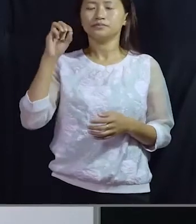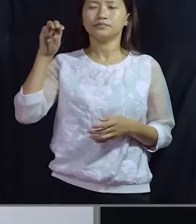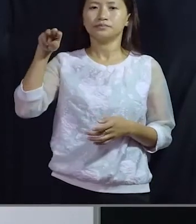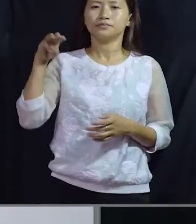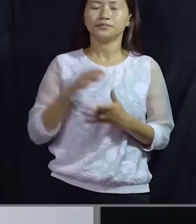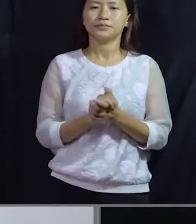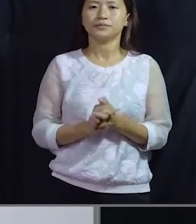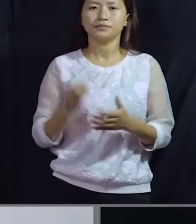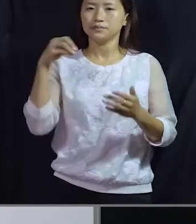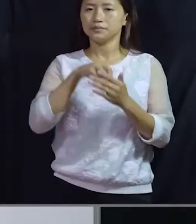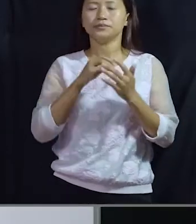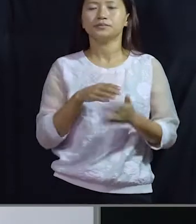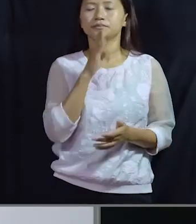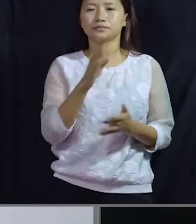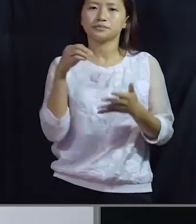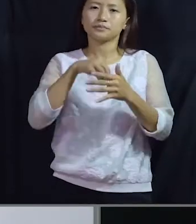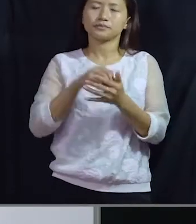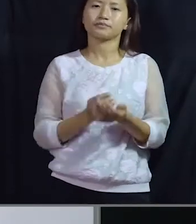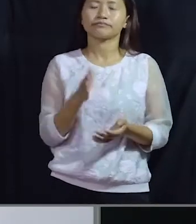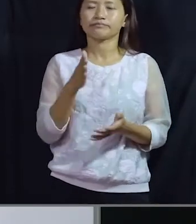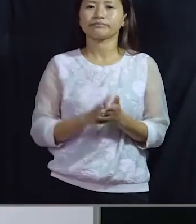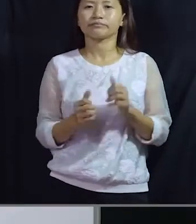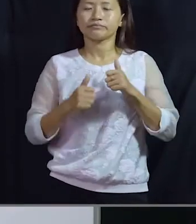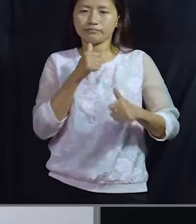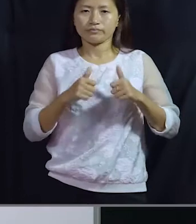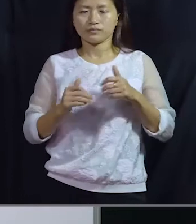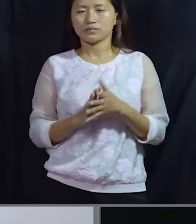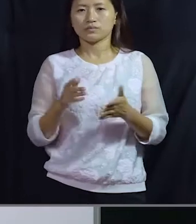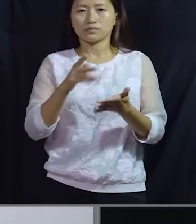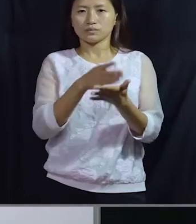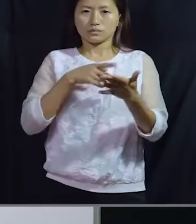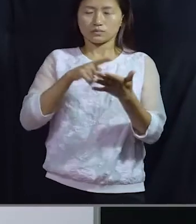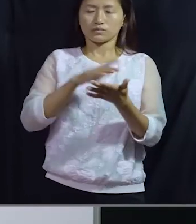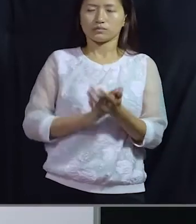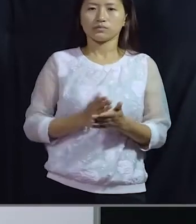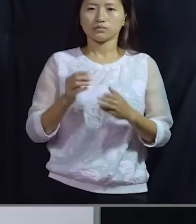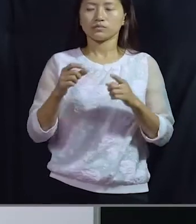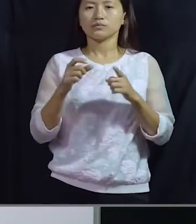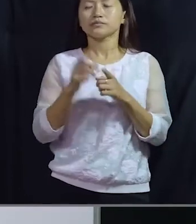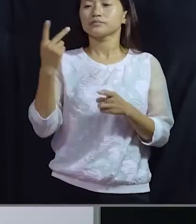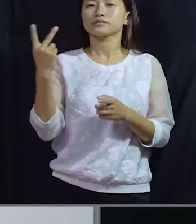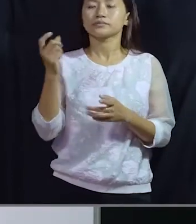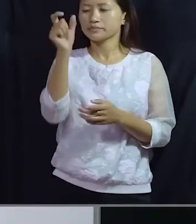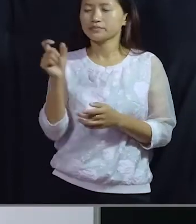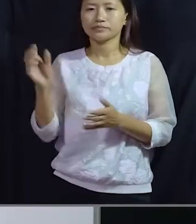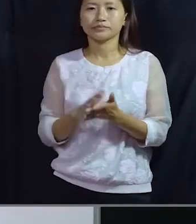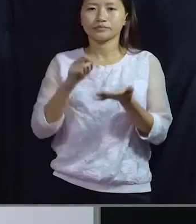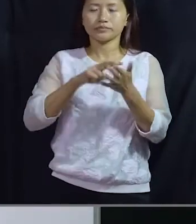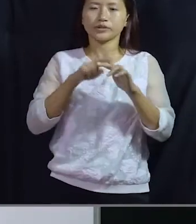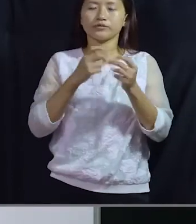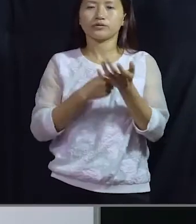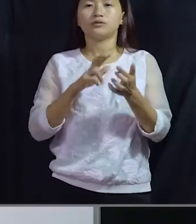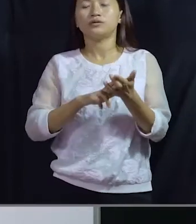because he was not admitted and he did not take active part in the partnership firm, so he is not entitled. We are distributing